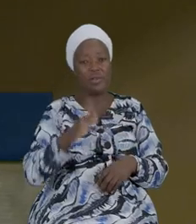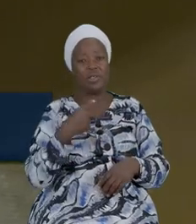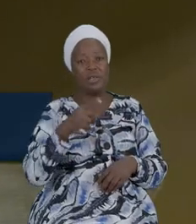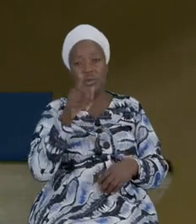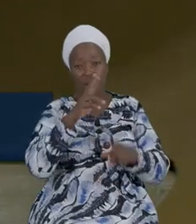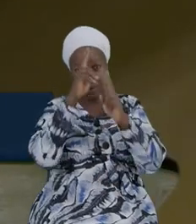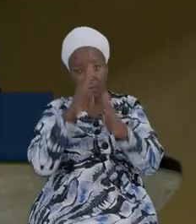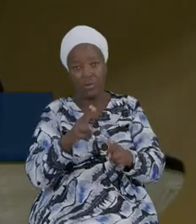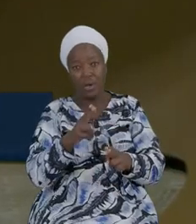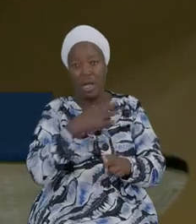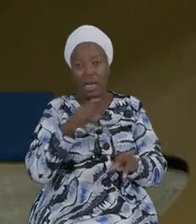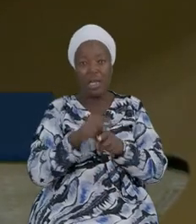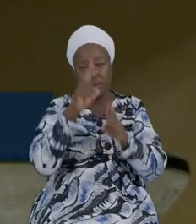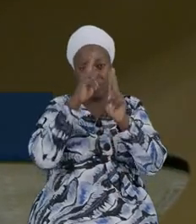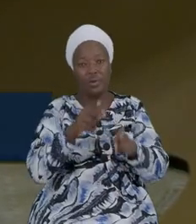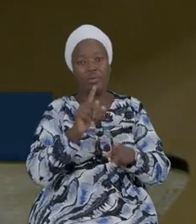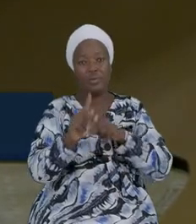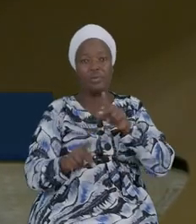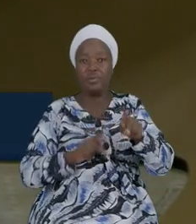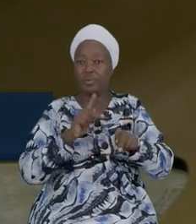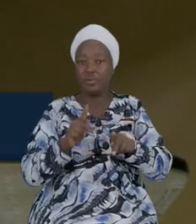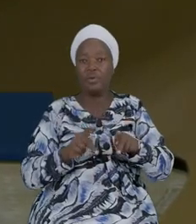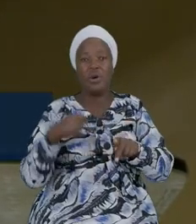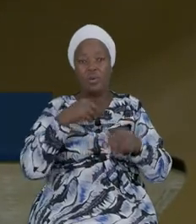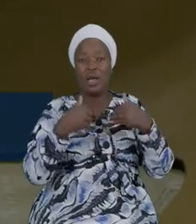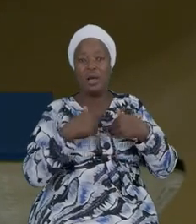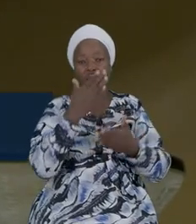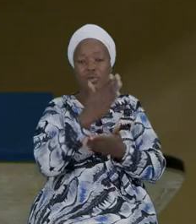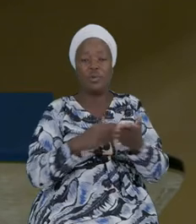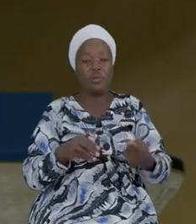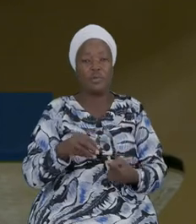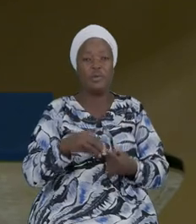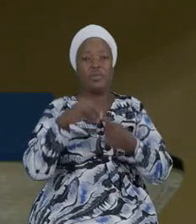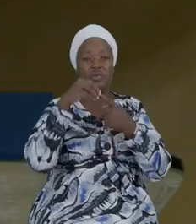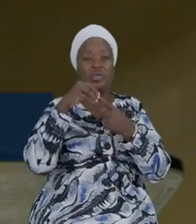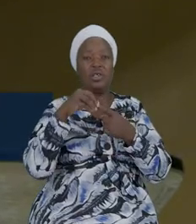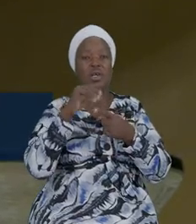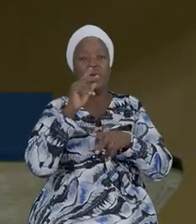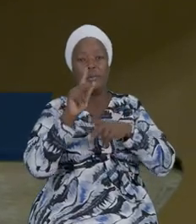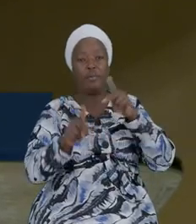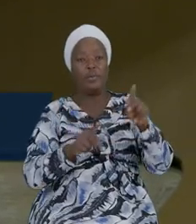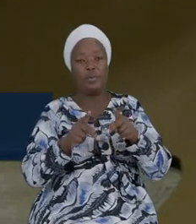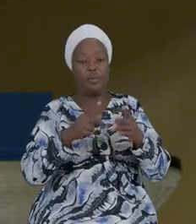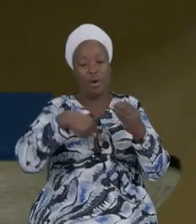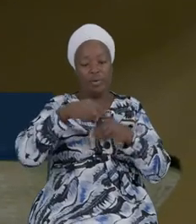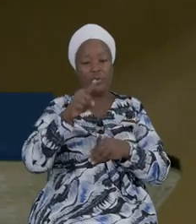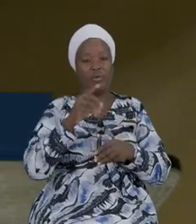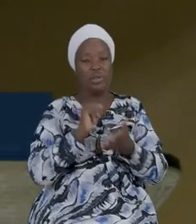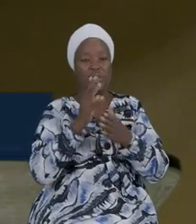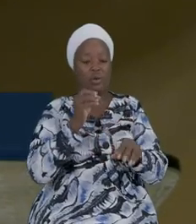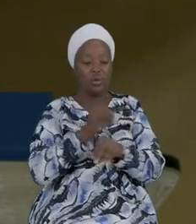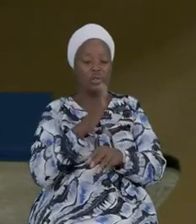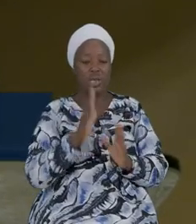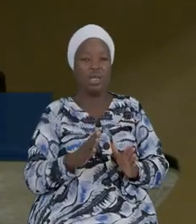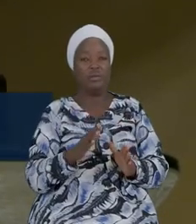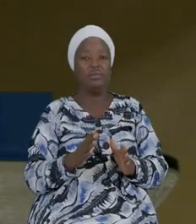and as honored people, we have some special people that are around you, counselors,